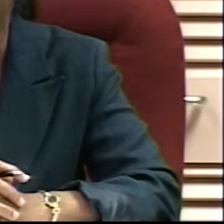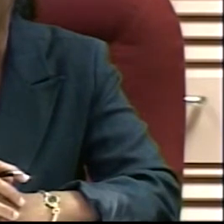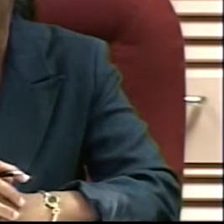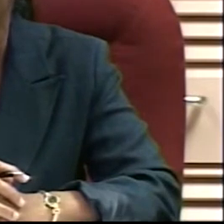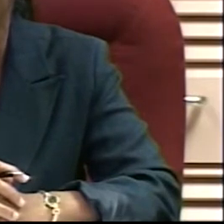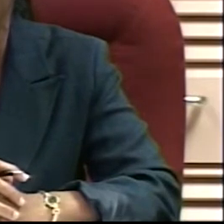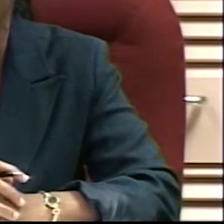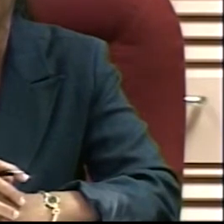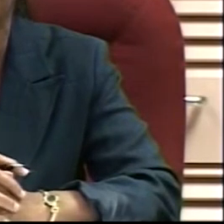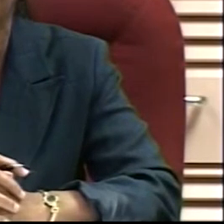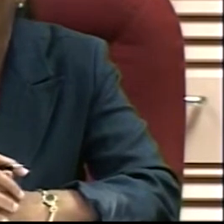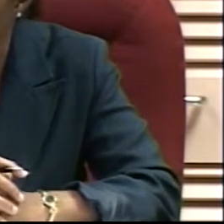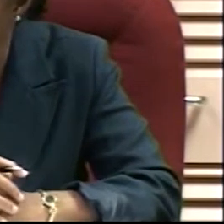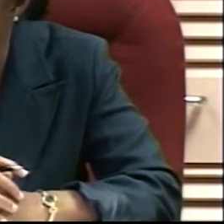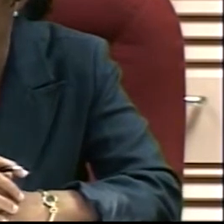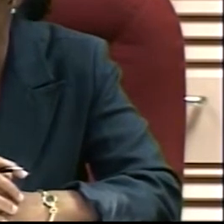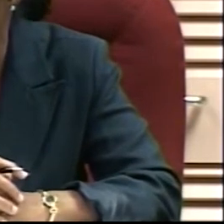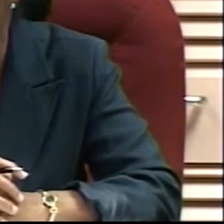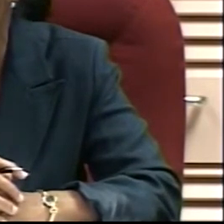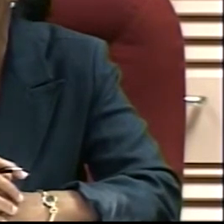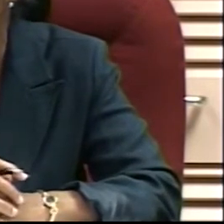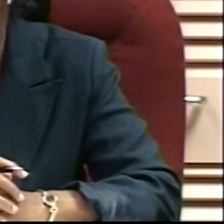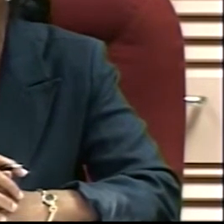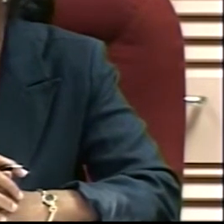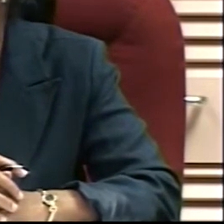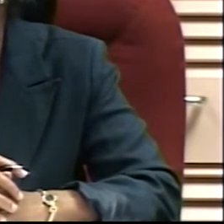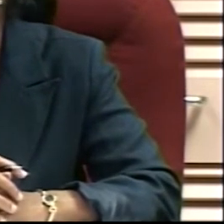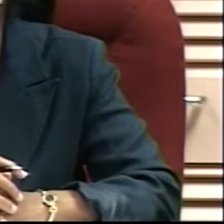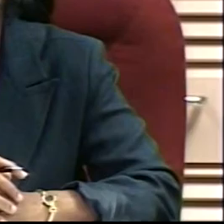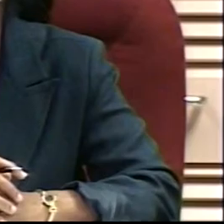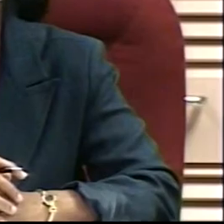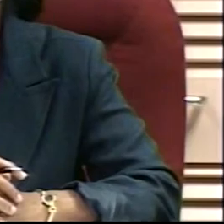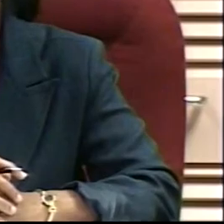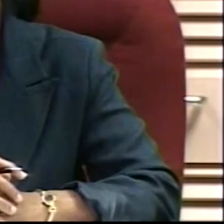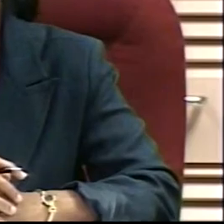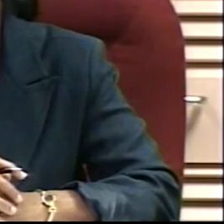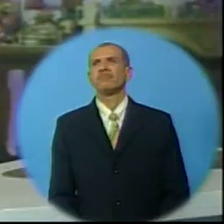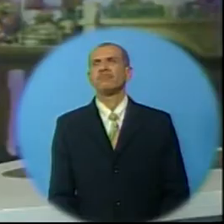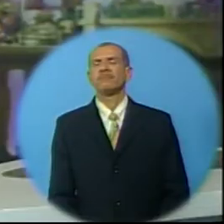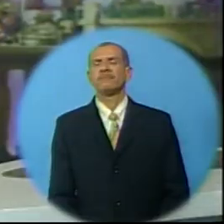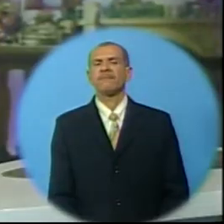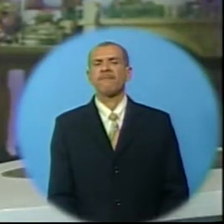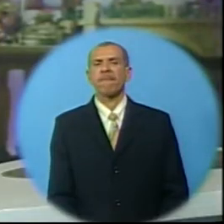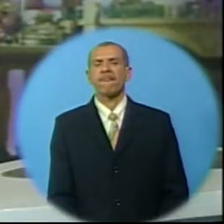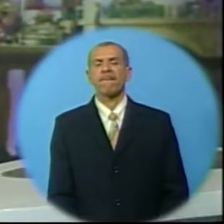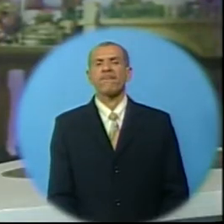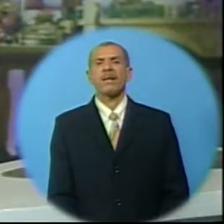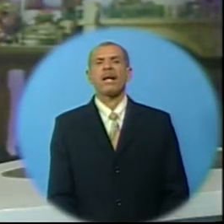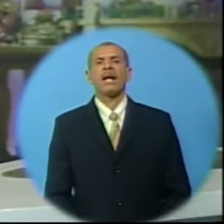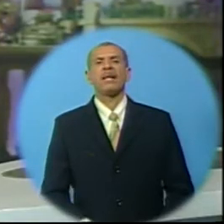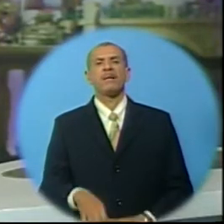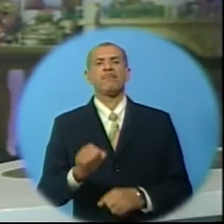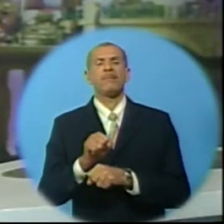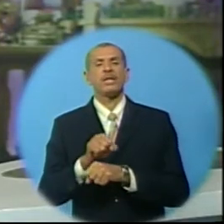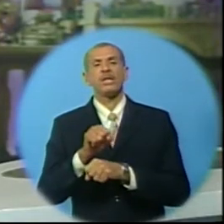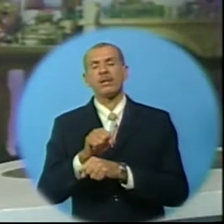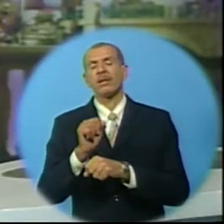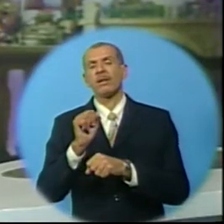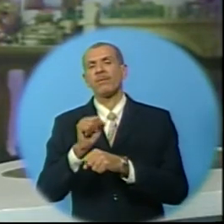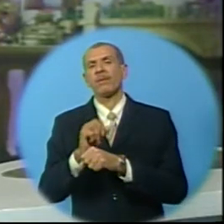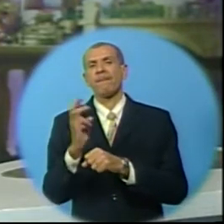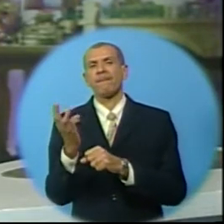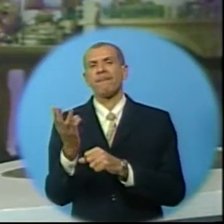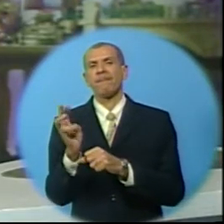to that. So that at the crux of this matter is the interpretation of law. And the Labour Minister contends that there have